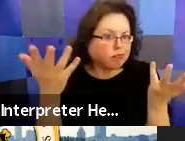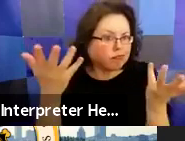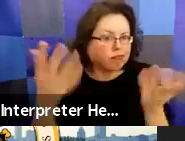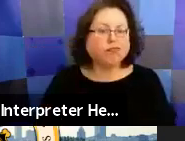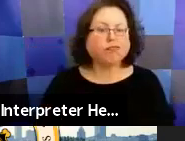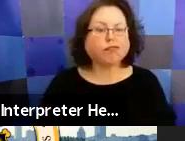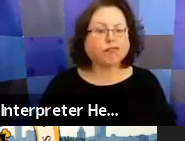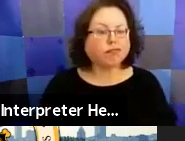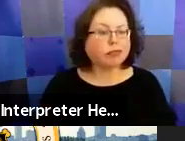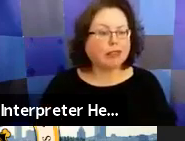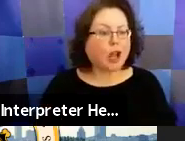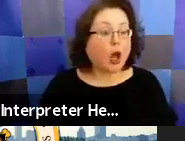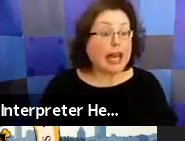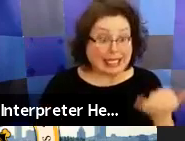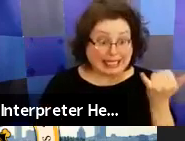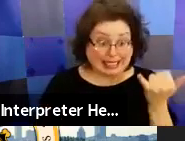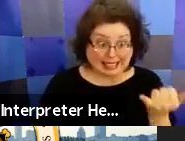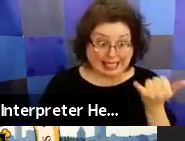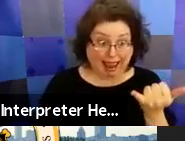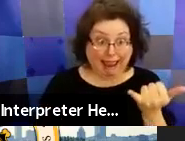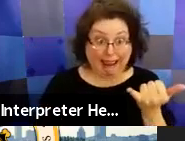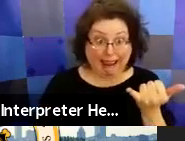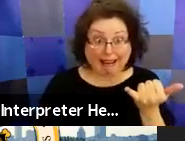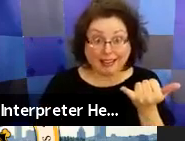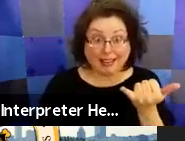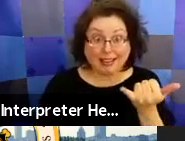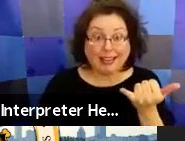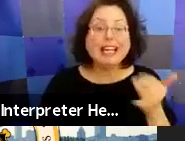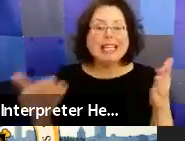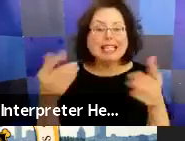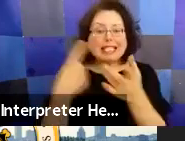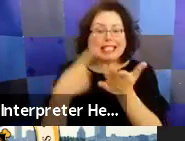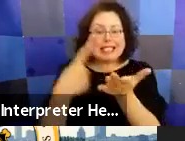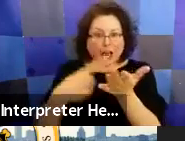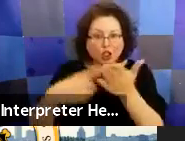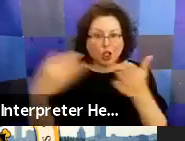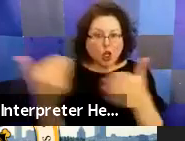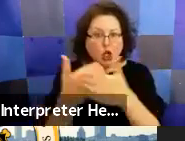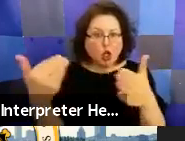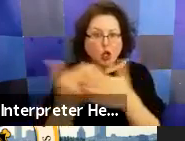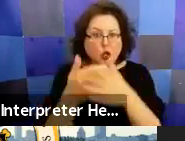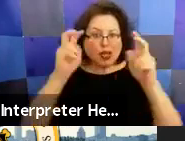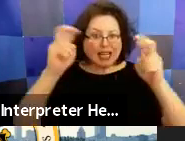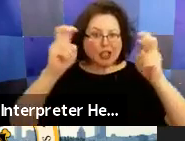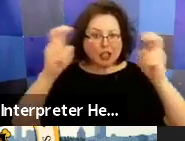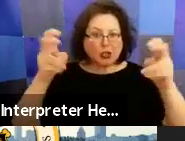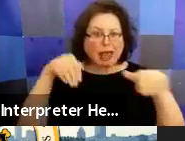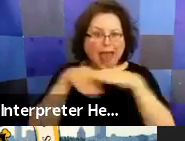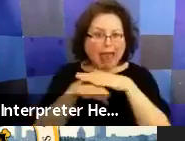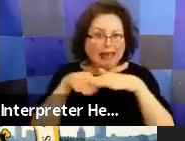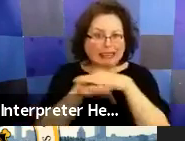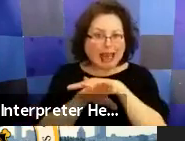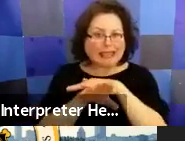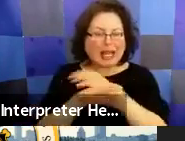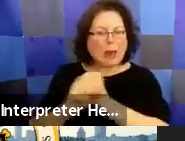What we're going to be talking about today are some new issues in access for people with disabilities,